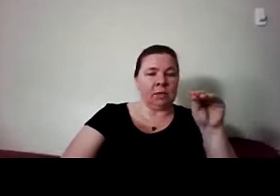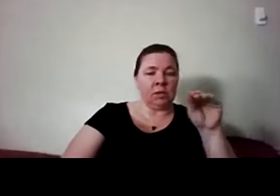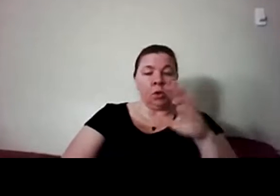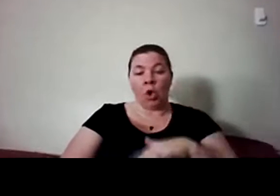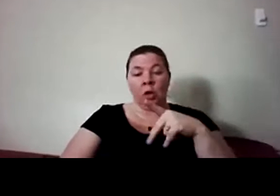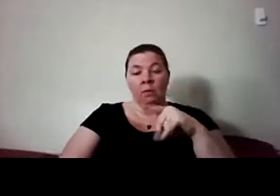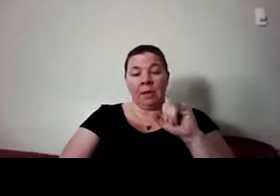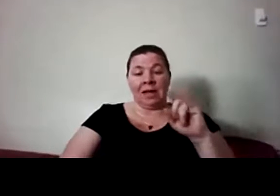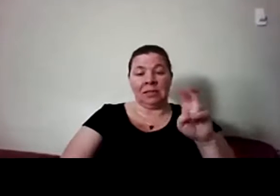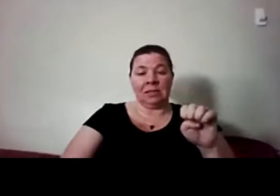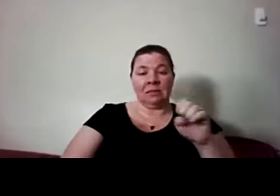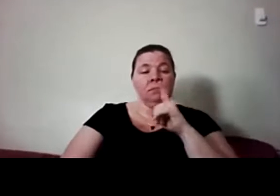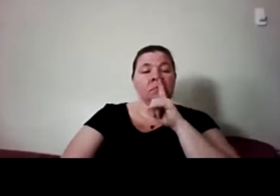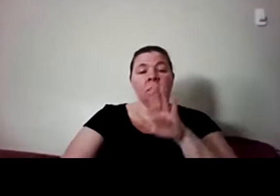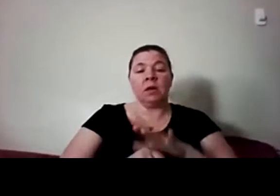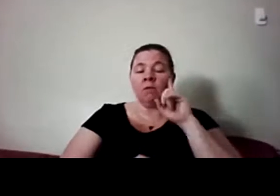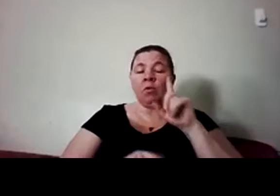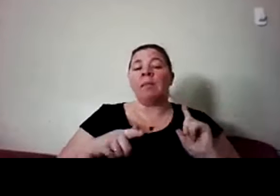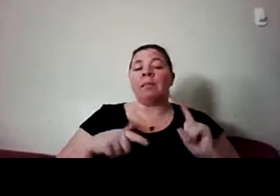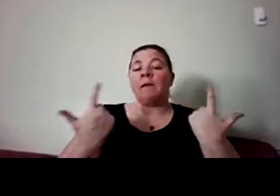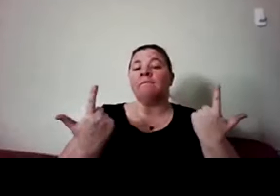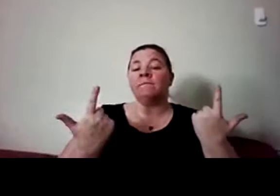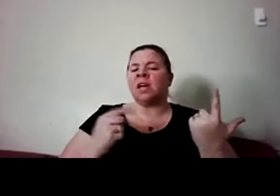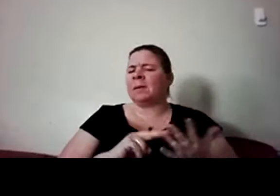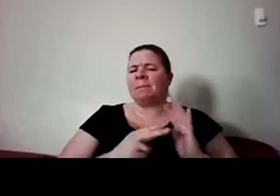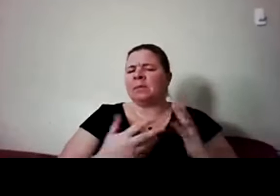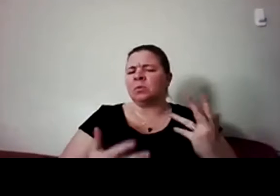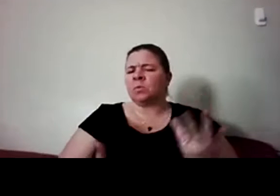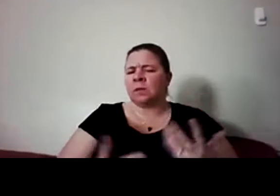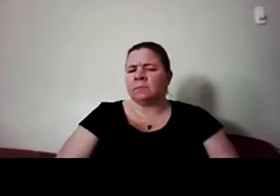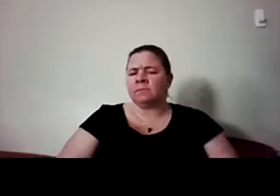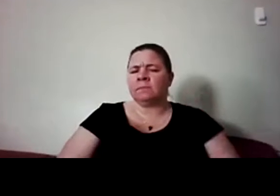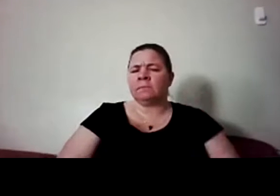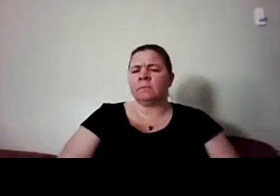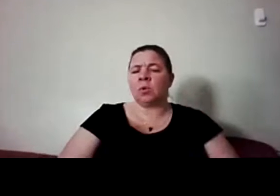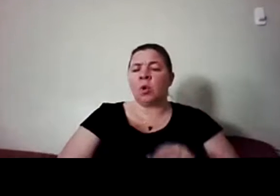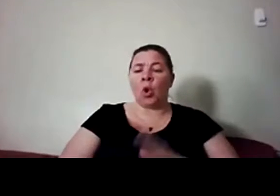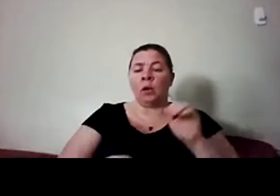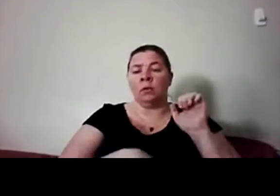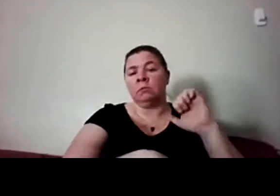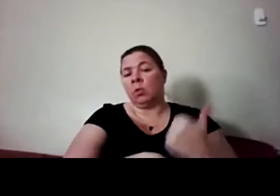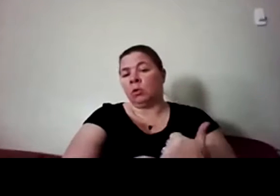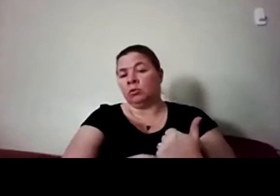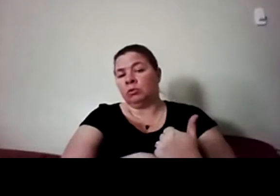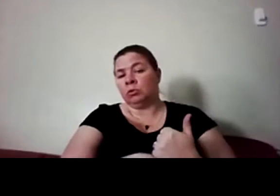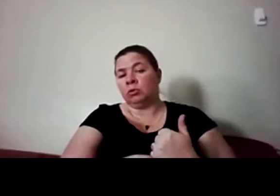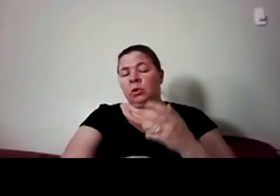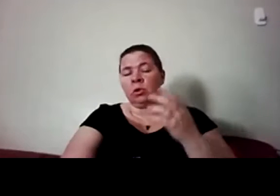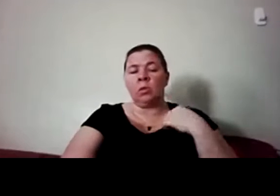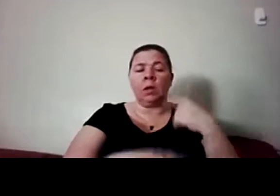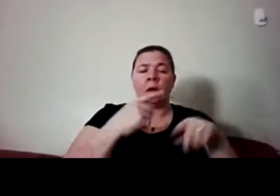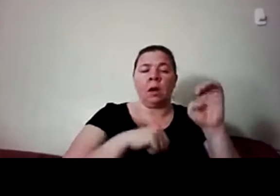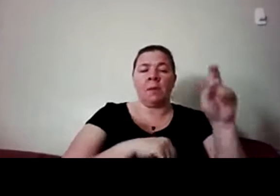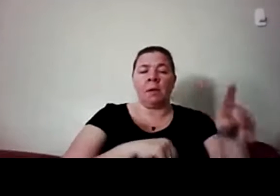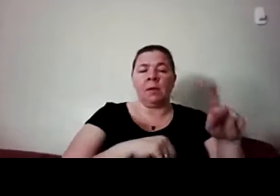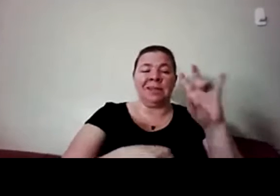this money lifetime. What does that mean? Upon launch, we're going to come out, we have 7 days to